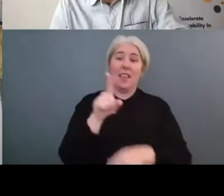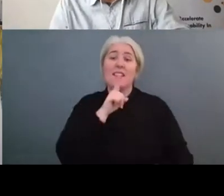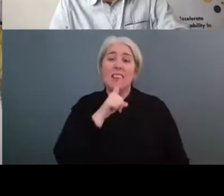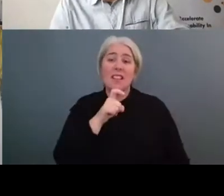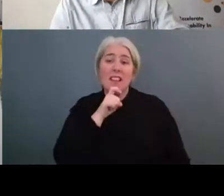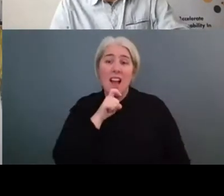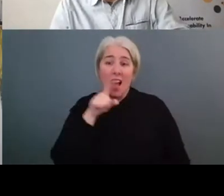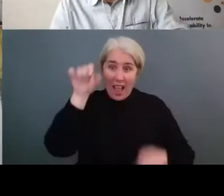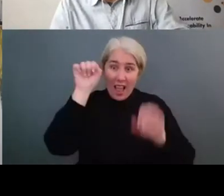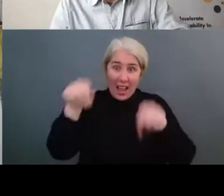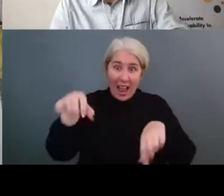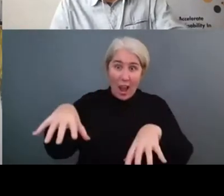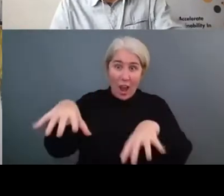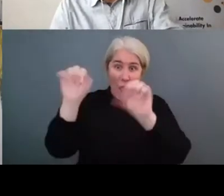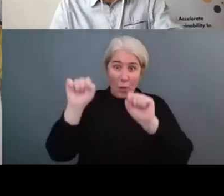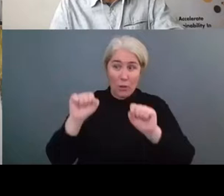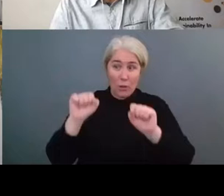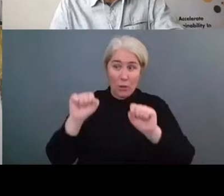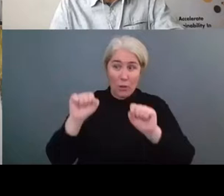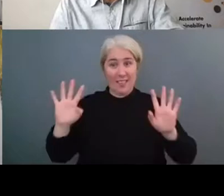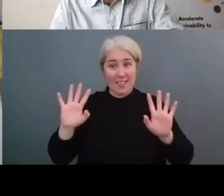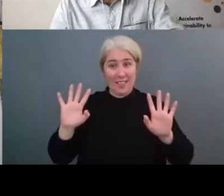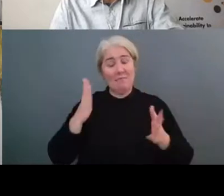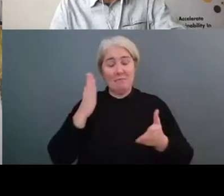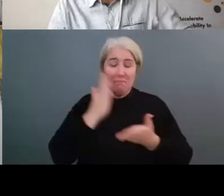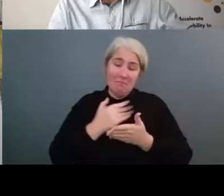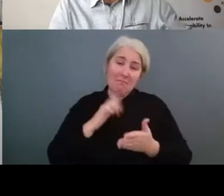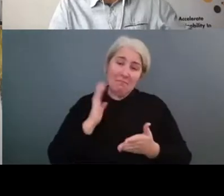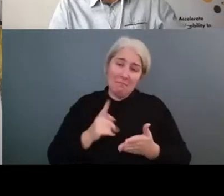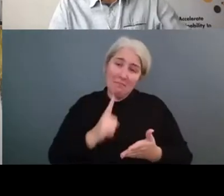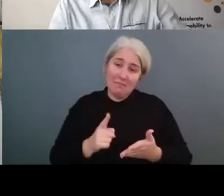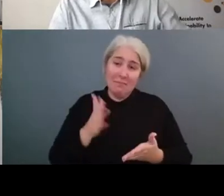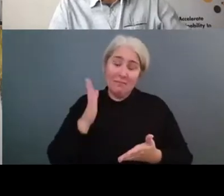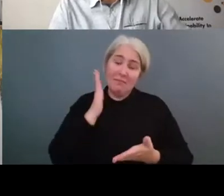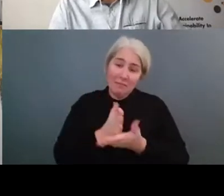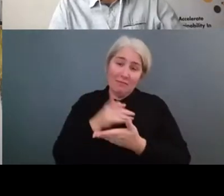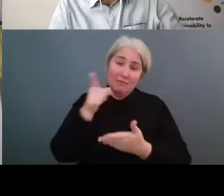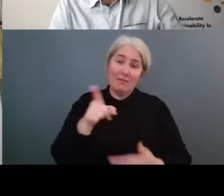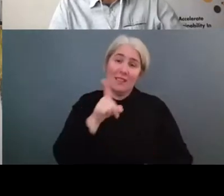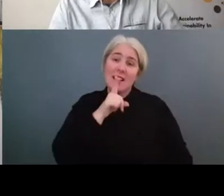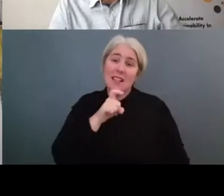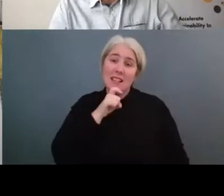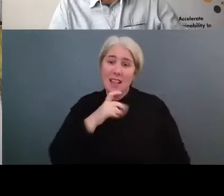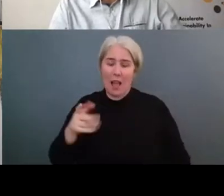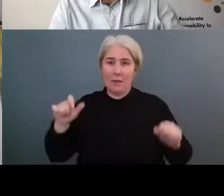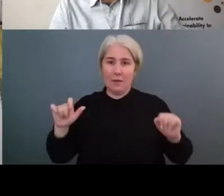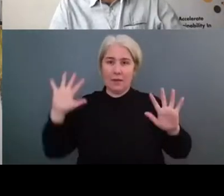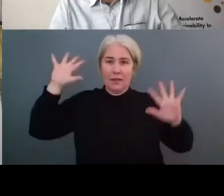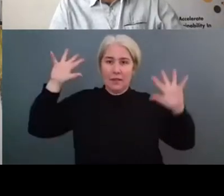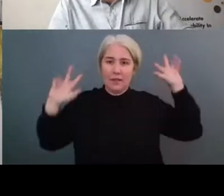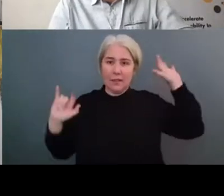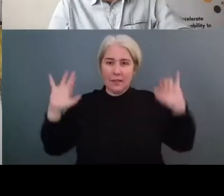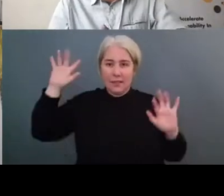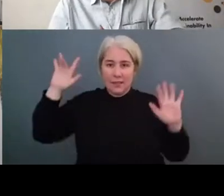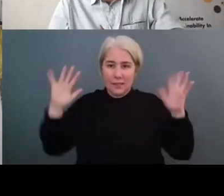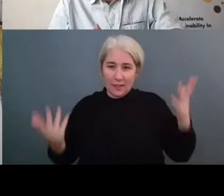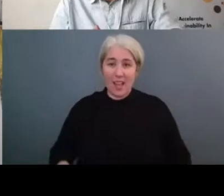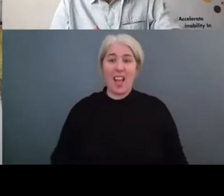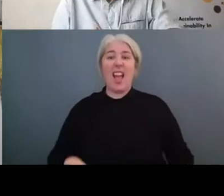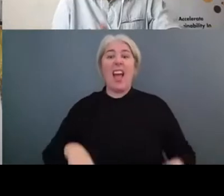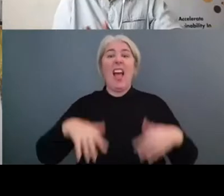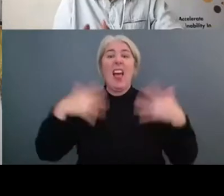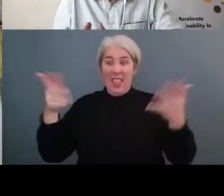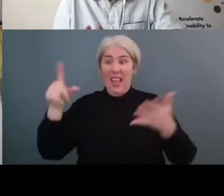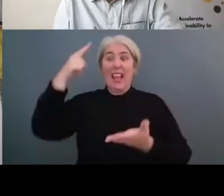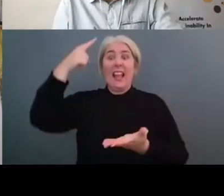who has the delivery event. And that's why you've got these amazing professionals who are faced with decisions that have been made. And they